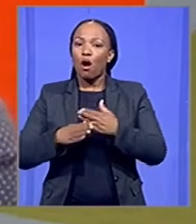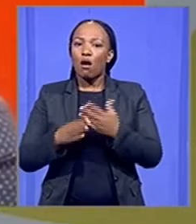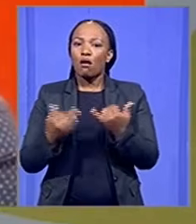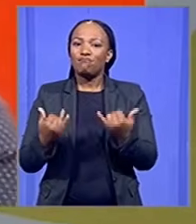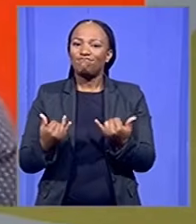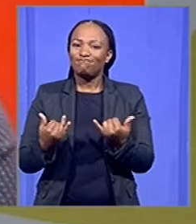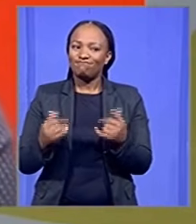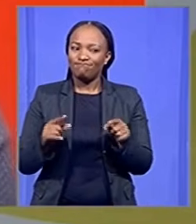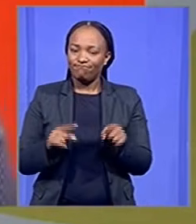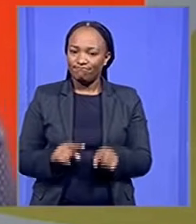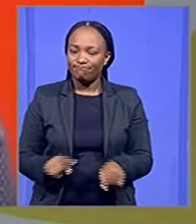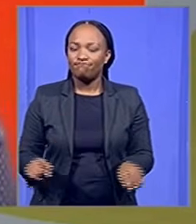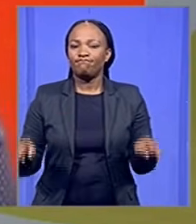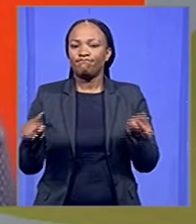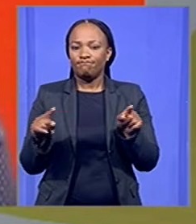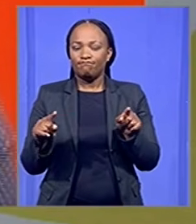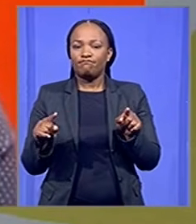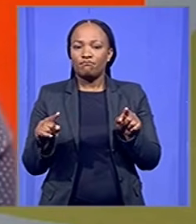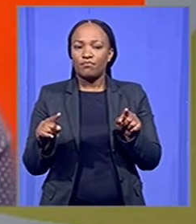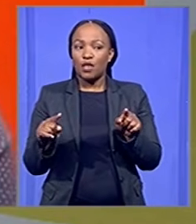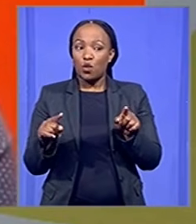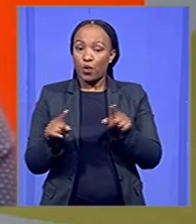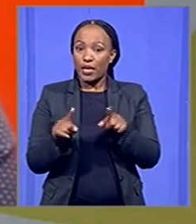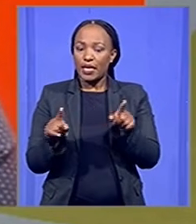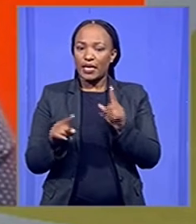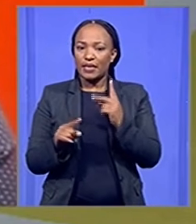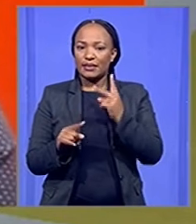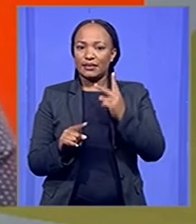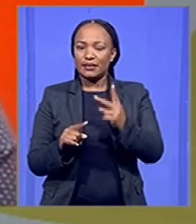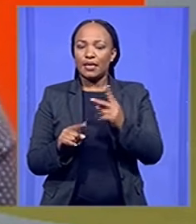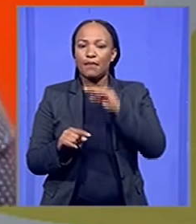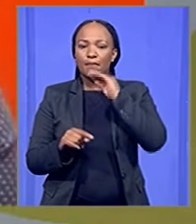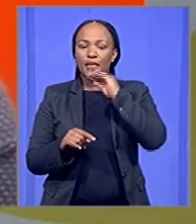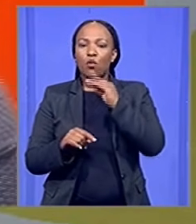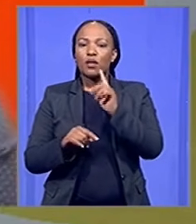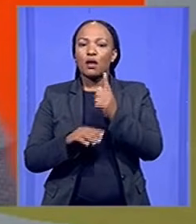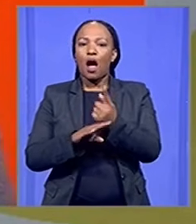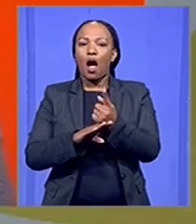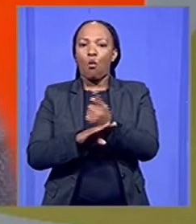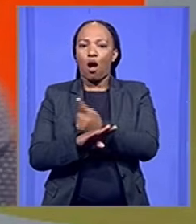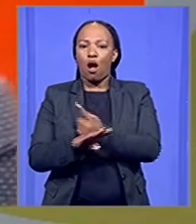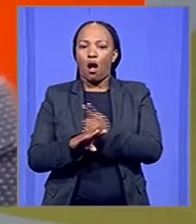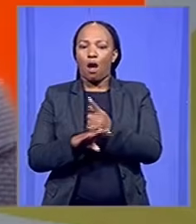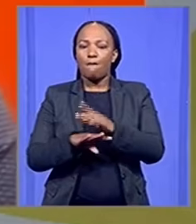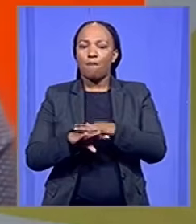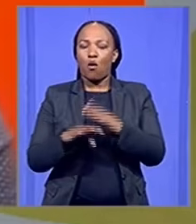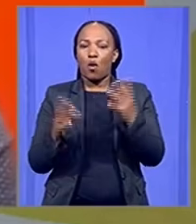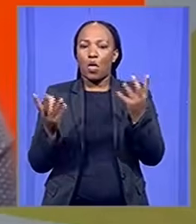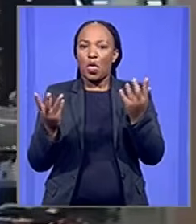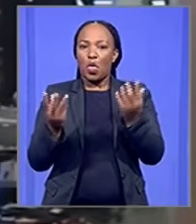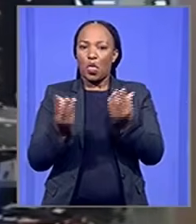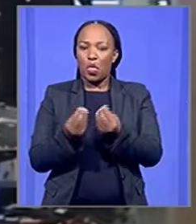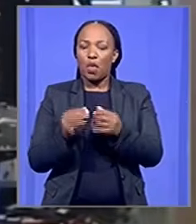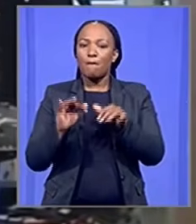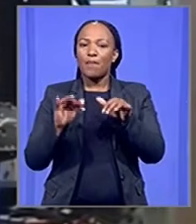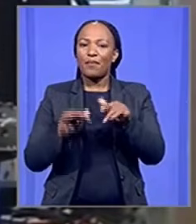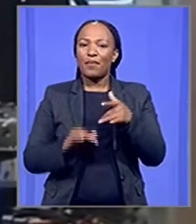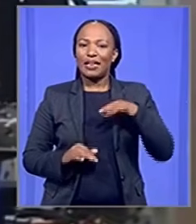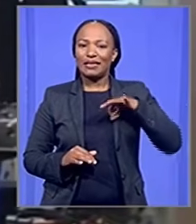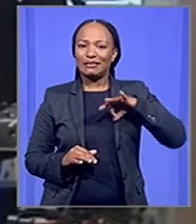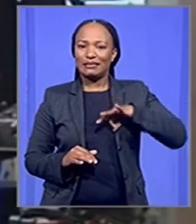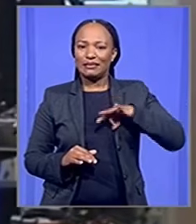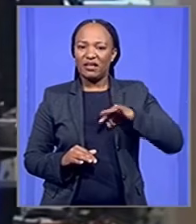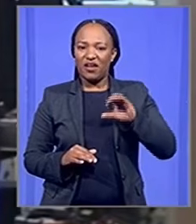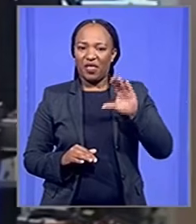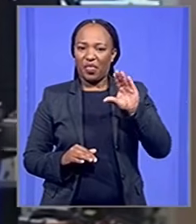precarious. But we also know that, and that means that, of course, there's less hours and therefore less wages that people are taking in. Industry